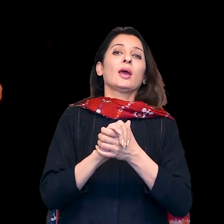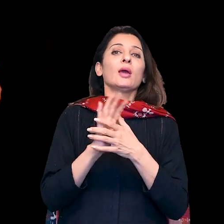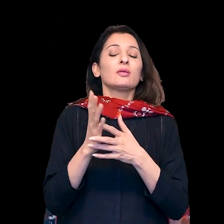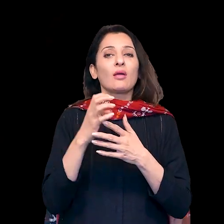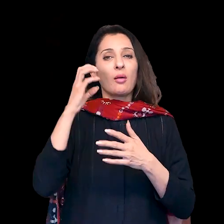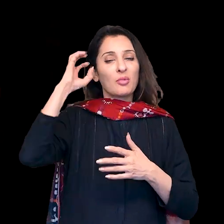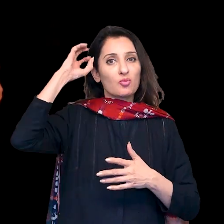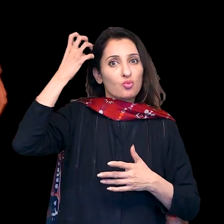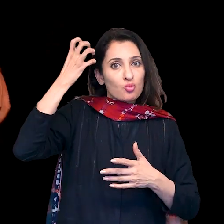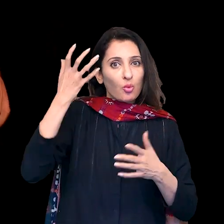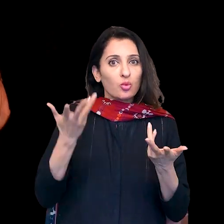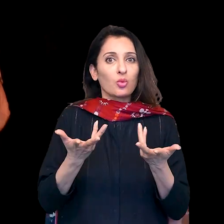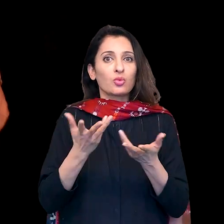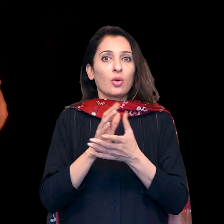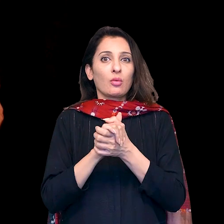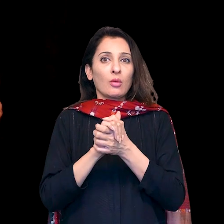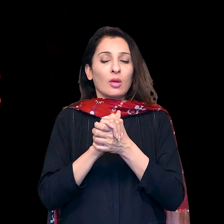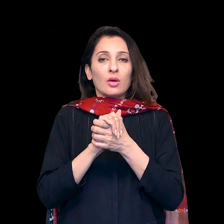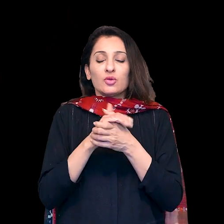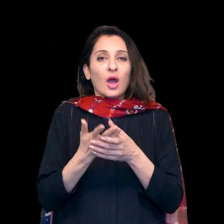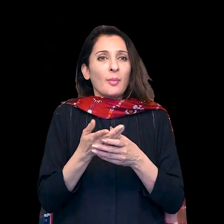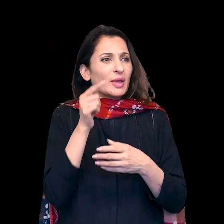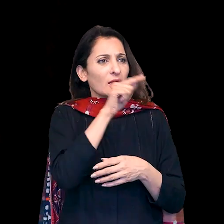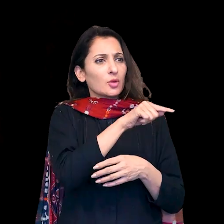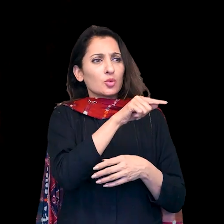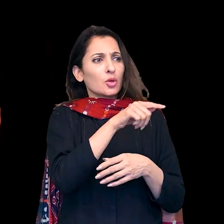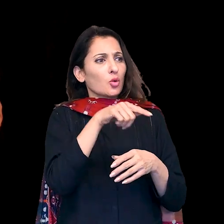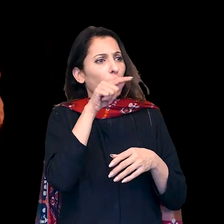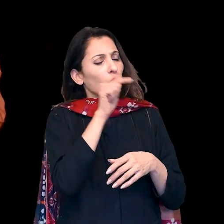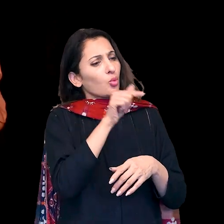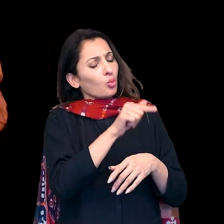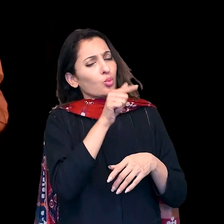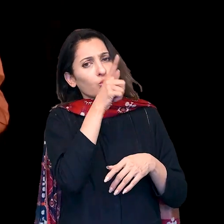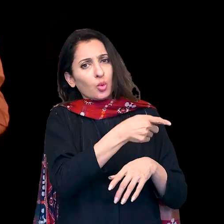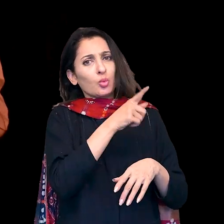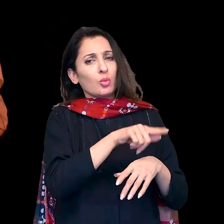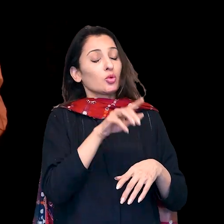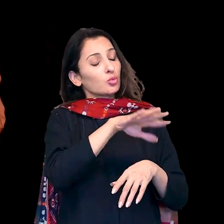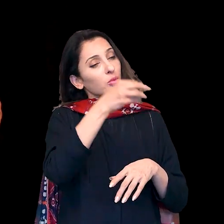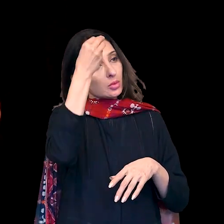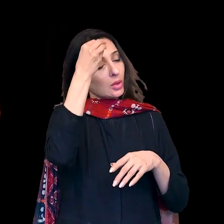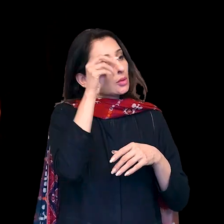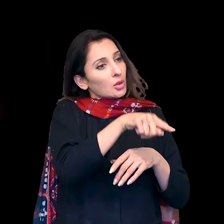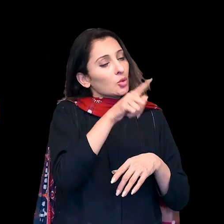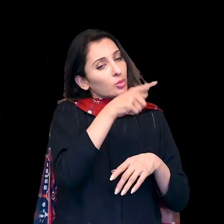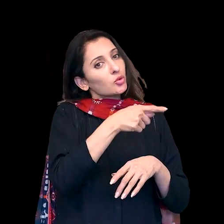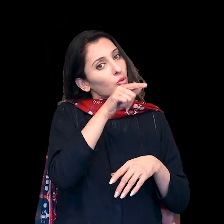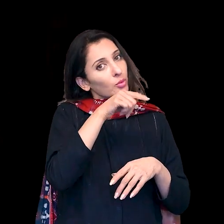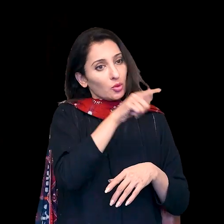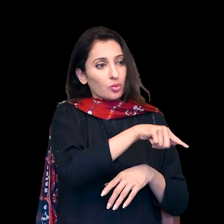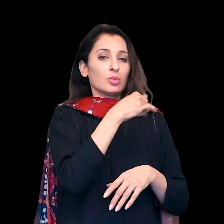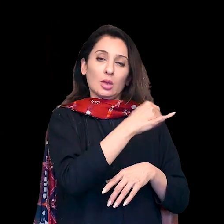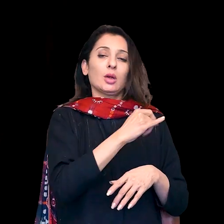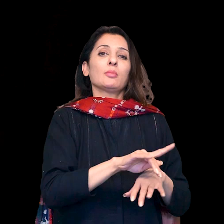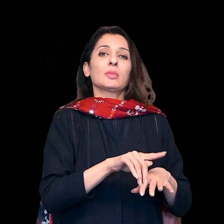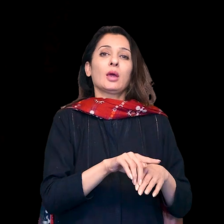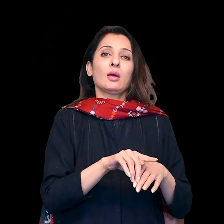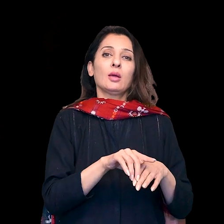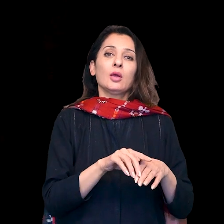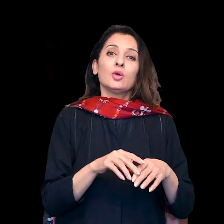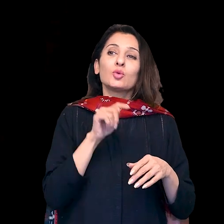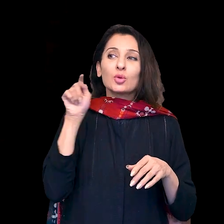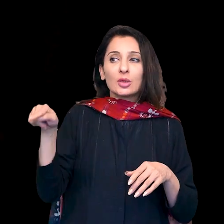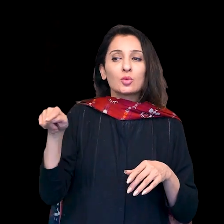other, how they don't take responsibility, how there's no accountability. All these things are often learned from our own home